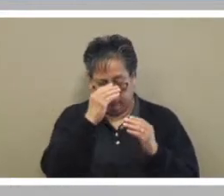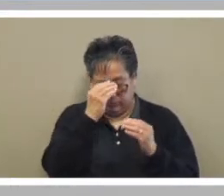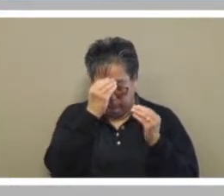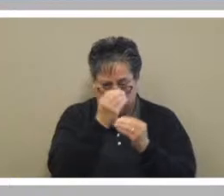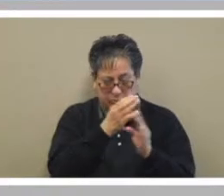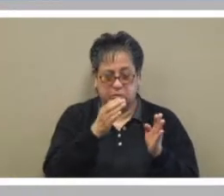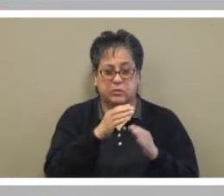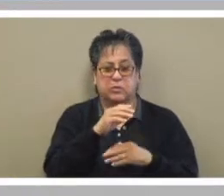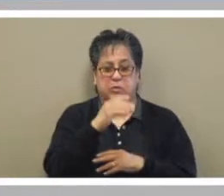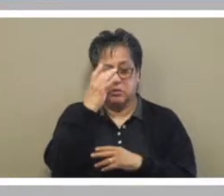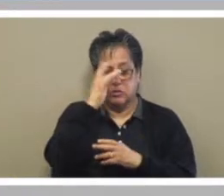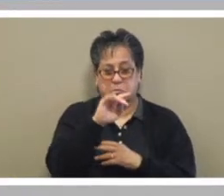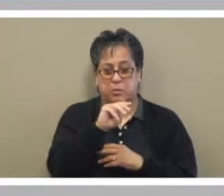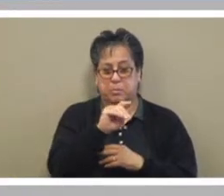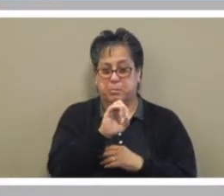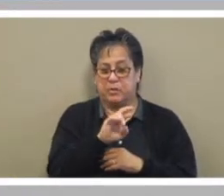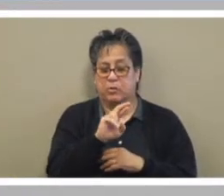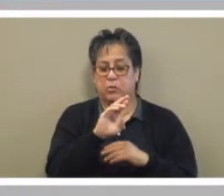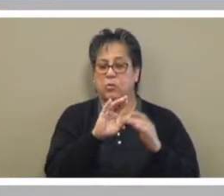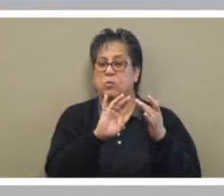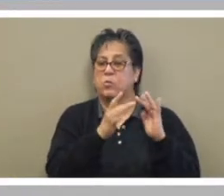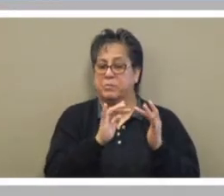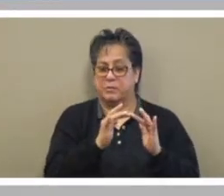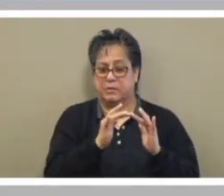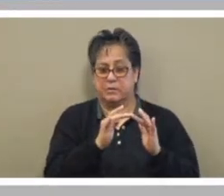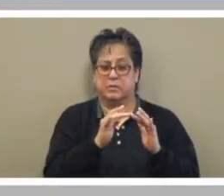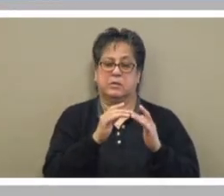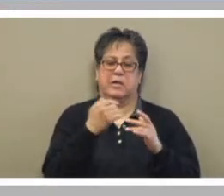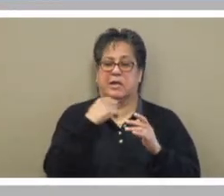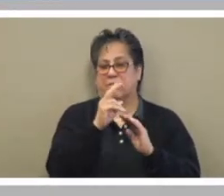smart meter microsite website and explainer videos on